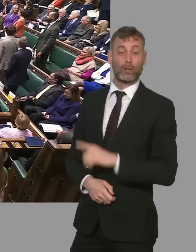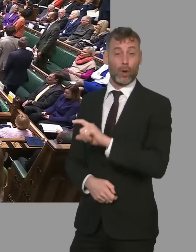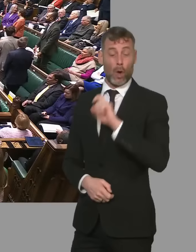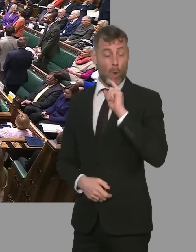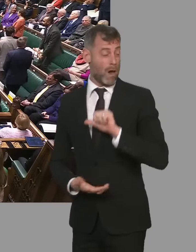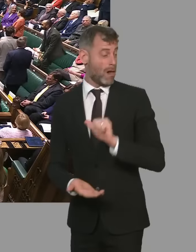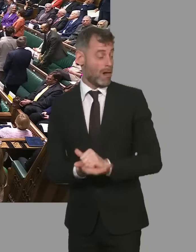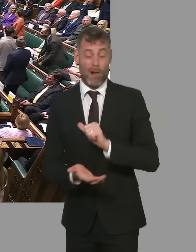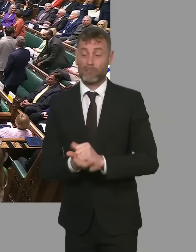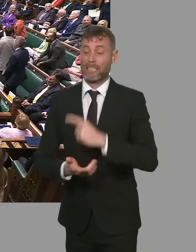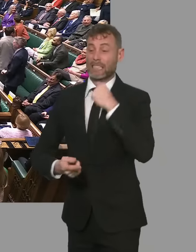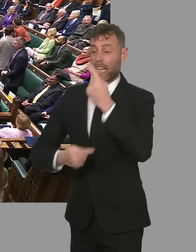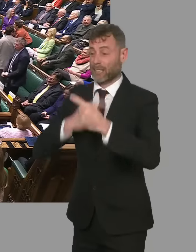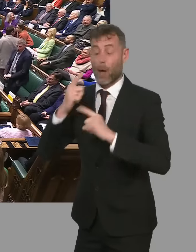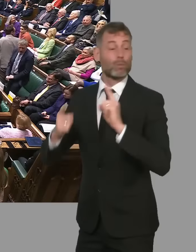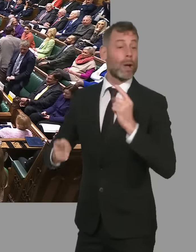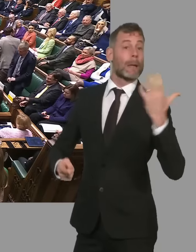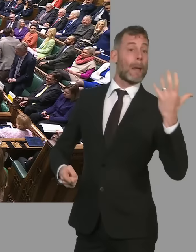Farage.